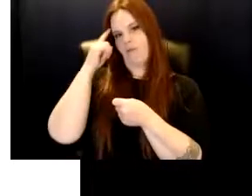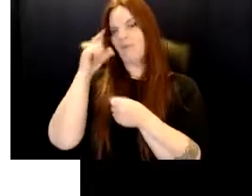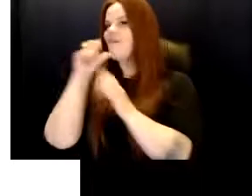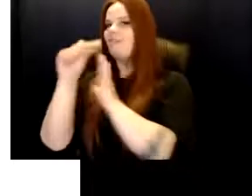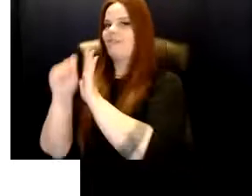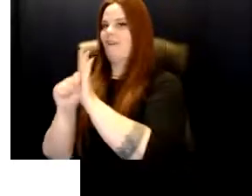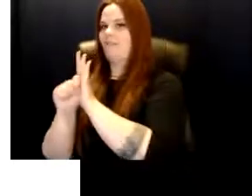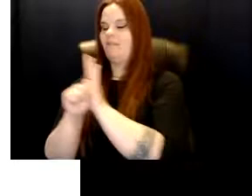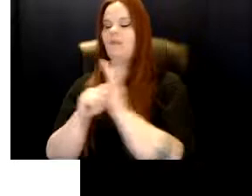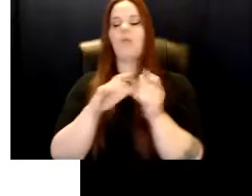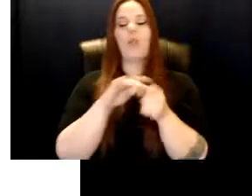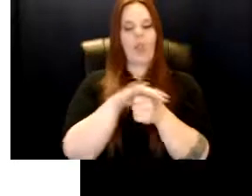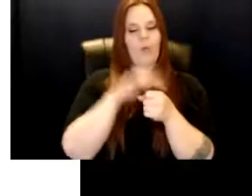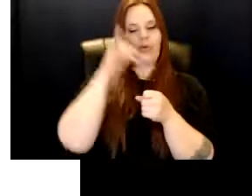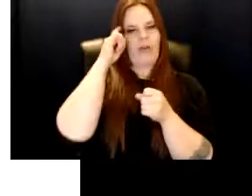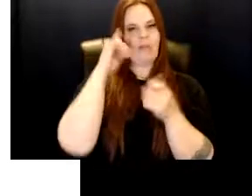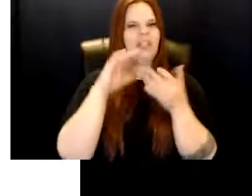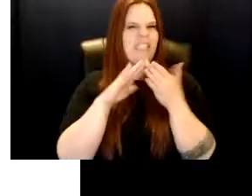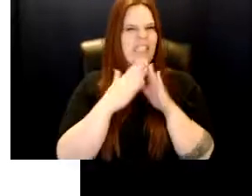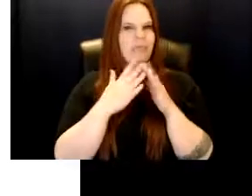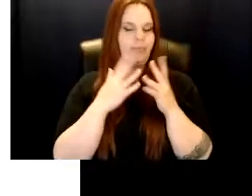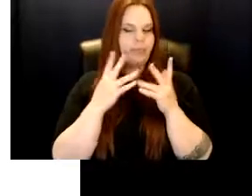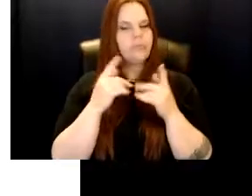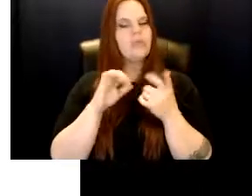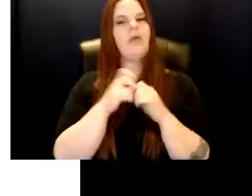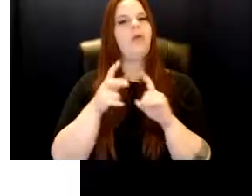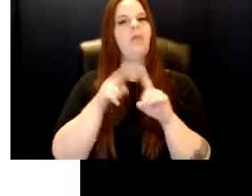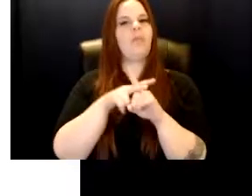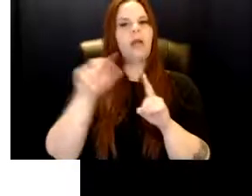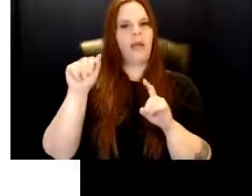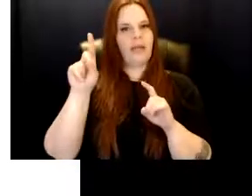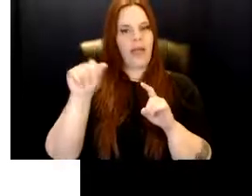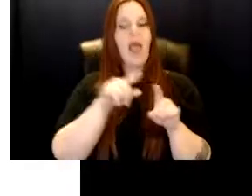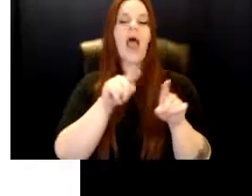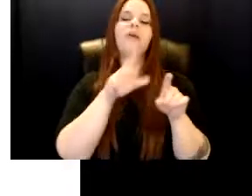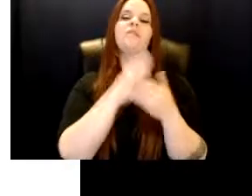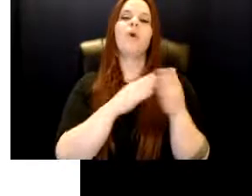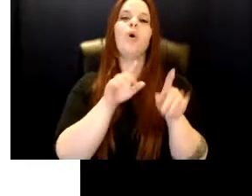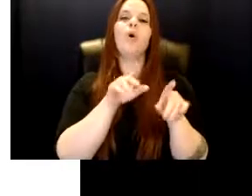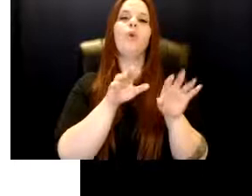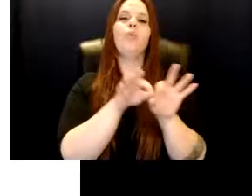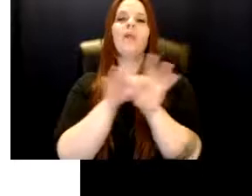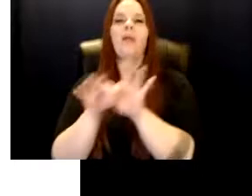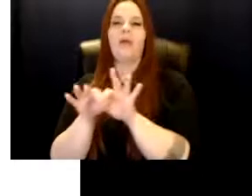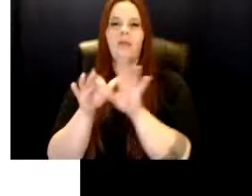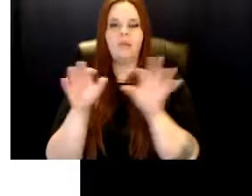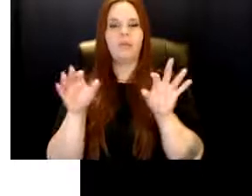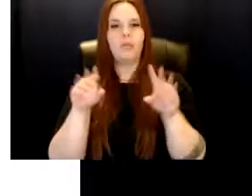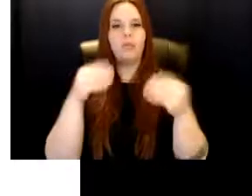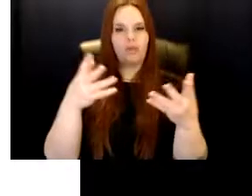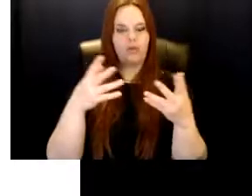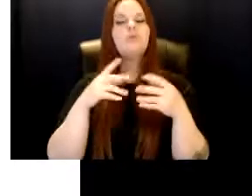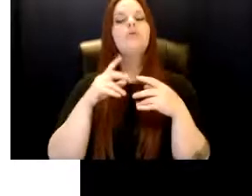the ADA regulations, in particular Title II, but also some related provisions. We wanted to understand a specific set